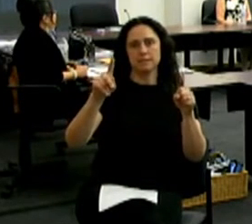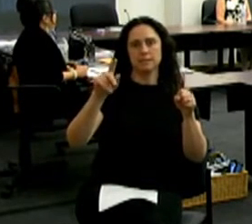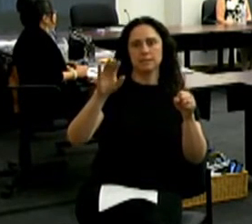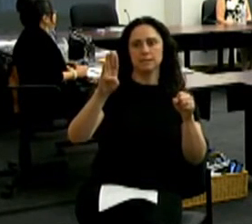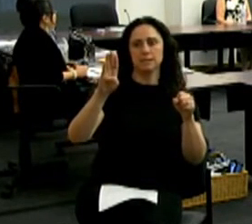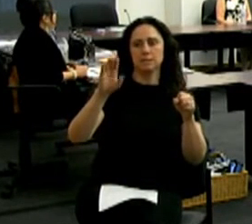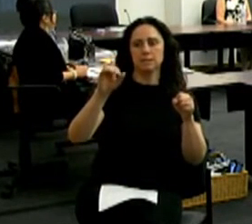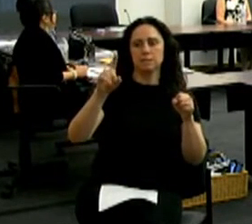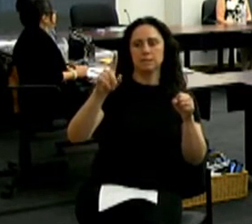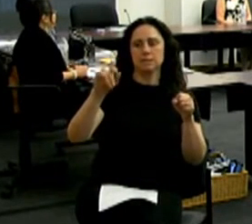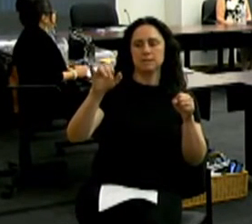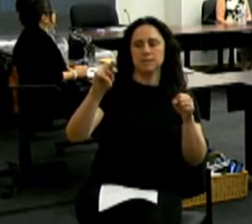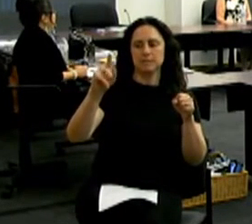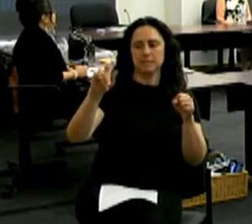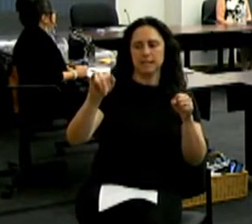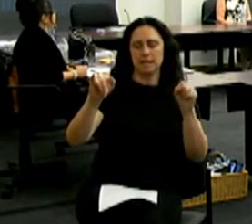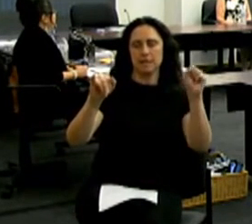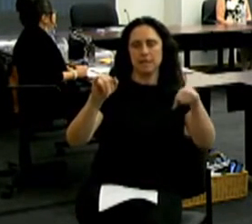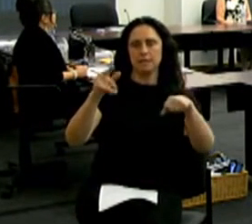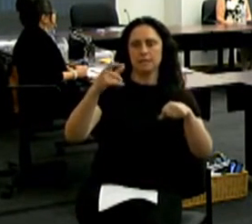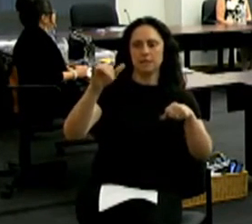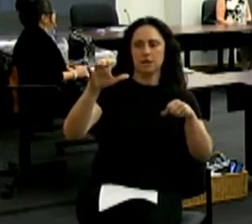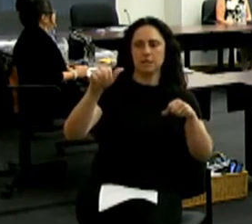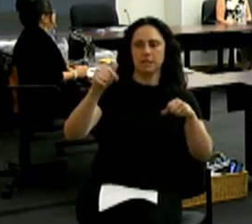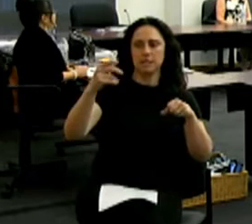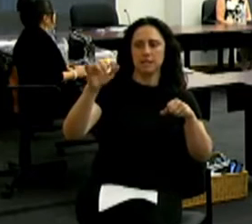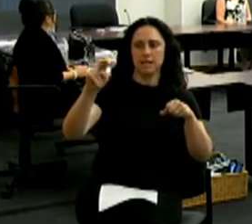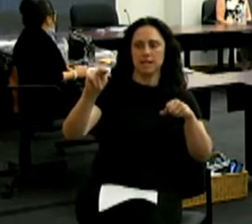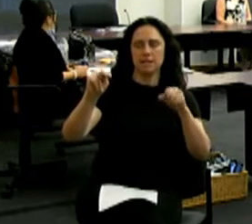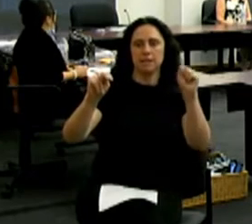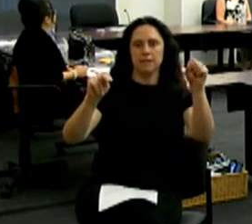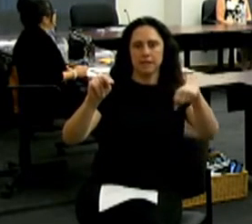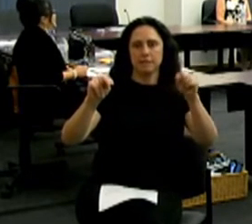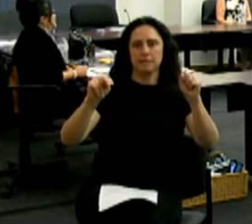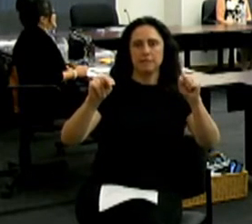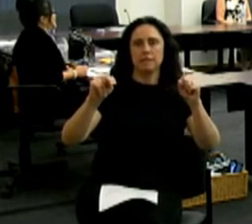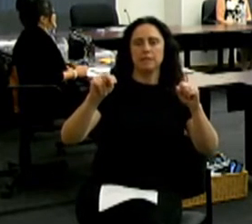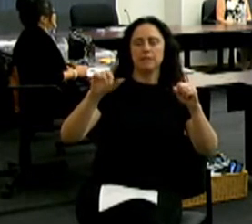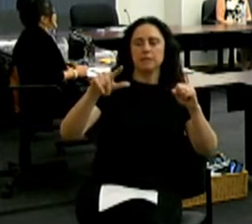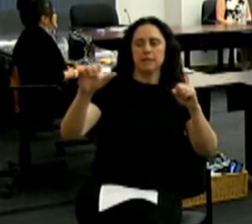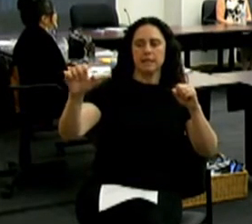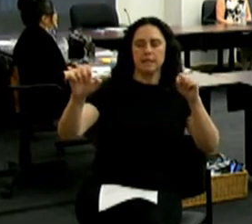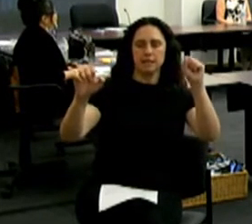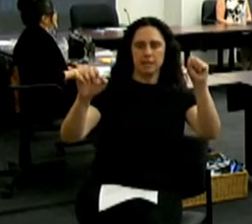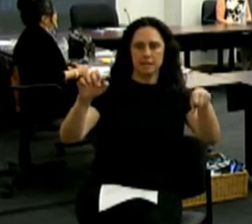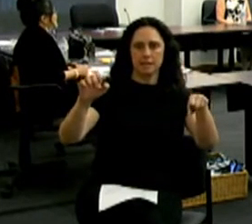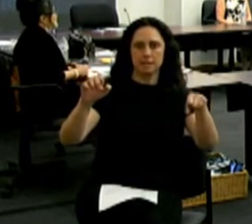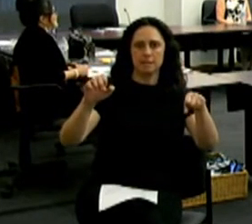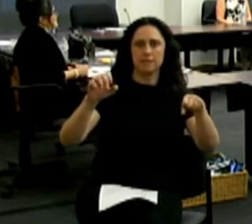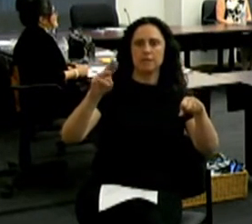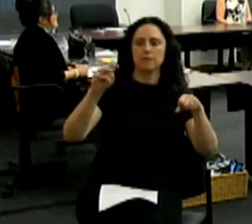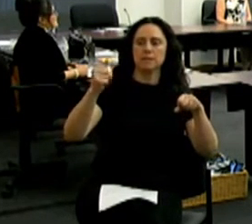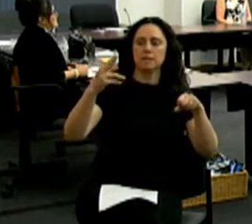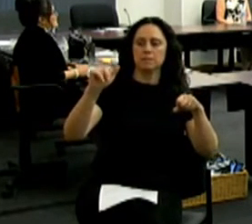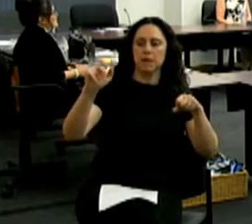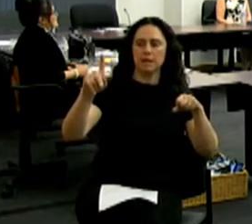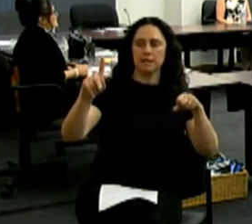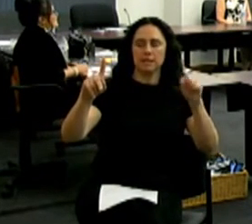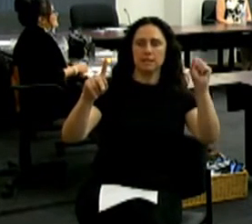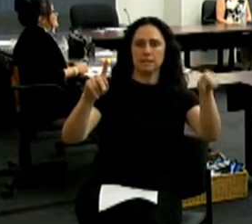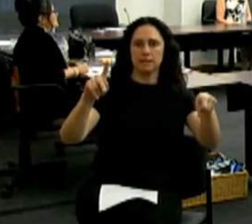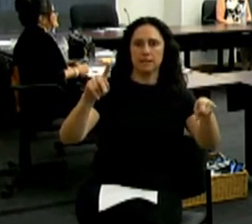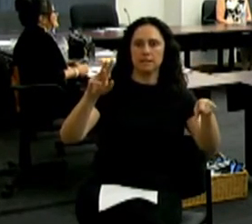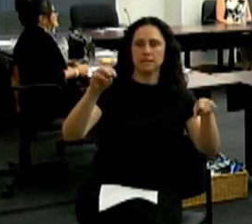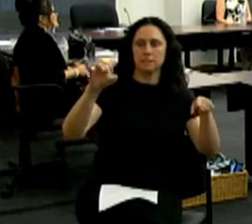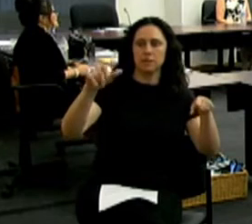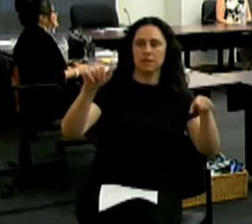Trustee Budzinski. Yes. Trustee Garcia Guillen. Yes. Trustee Lee. Yes. Trustee Mahalik. Yes.